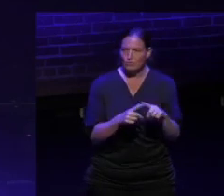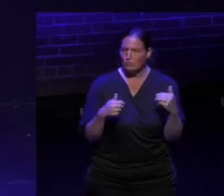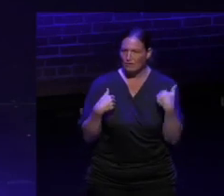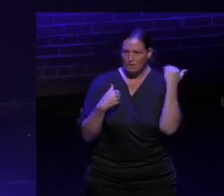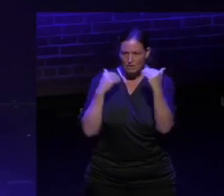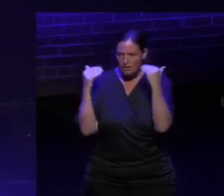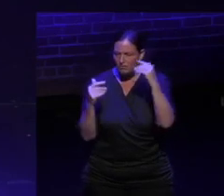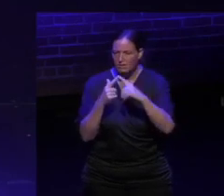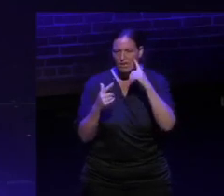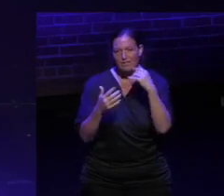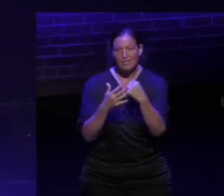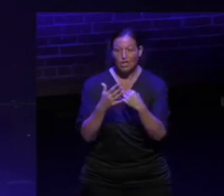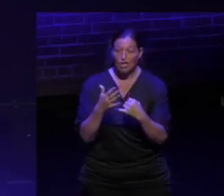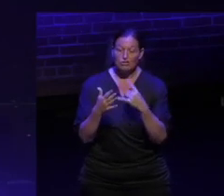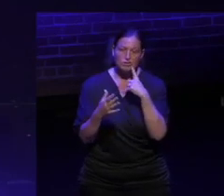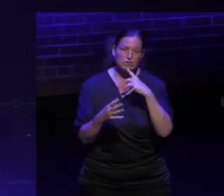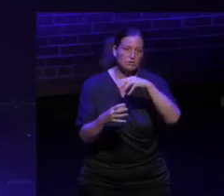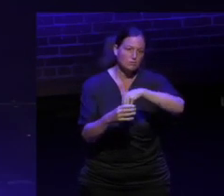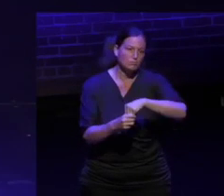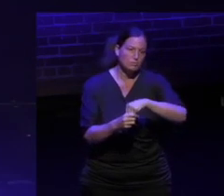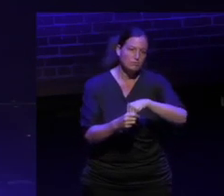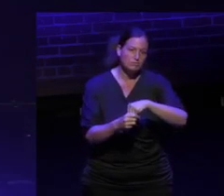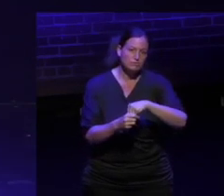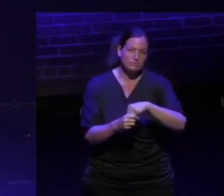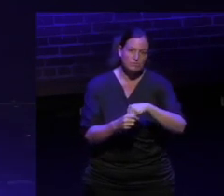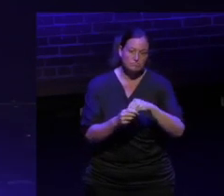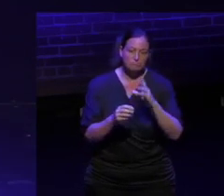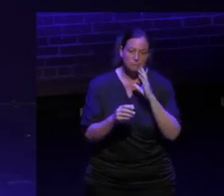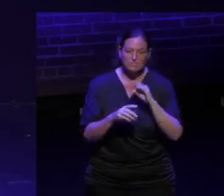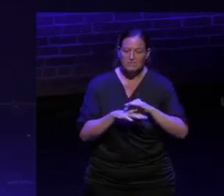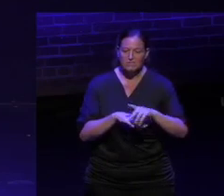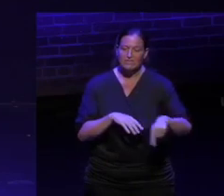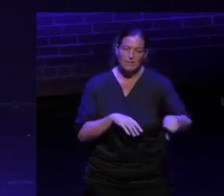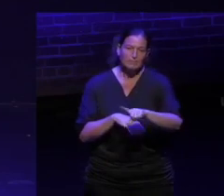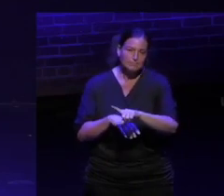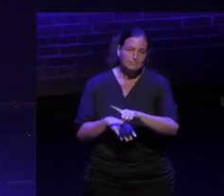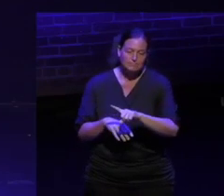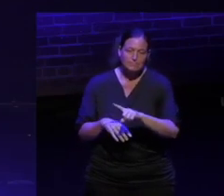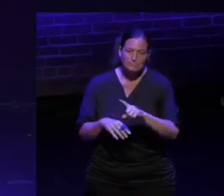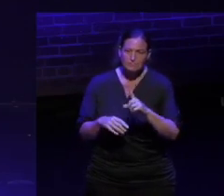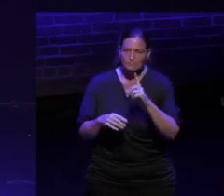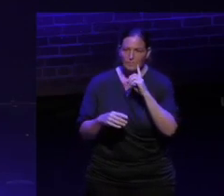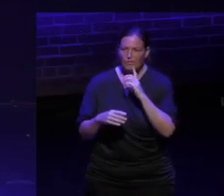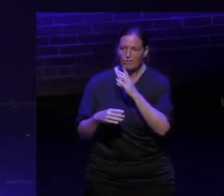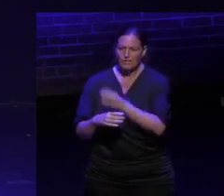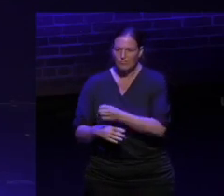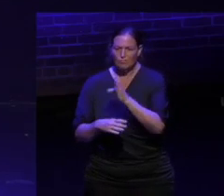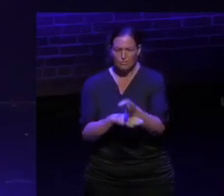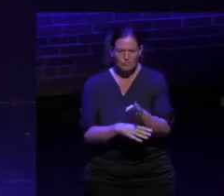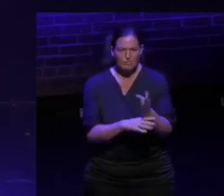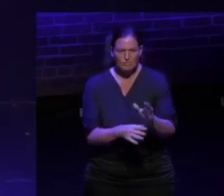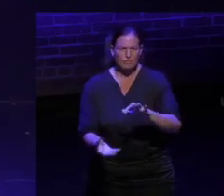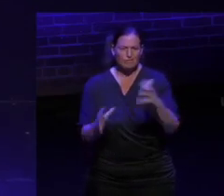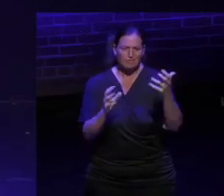and I think art is a really important component for us to ingrain in how we think about that, the interruptions and disruptions of